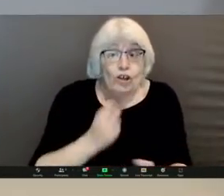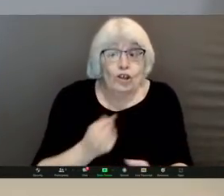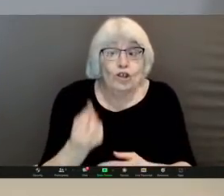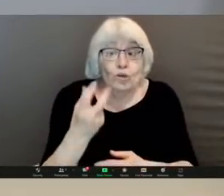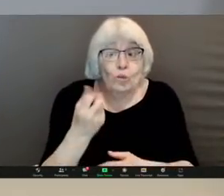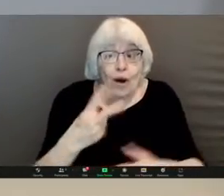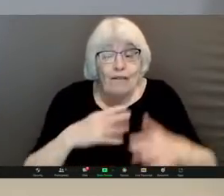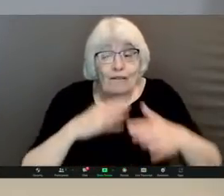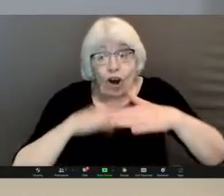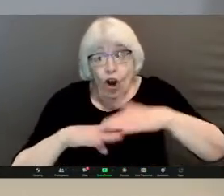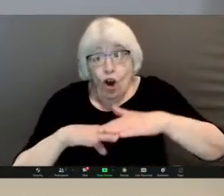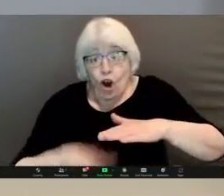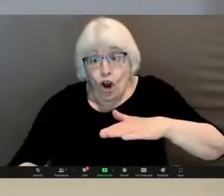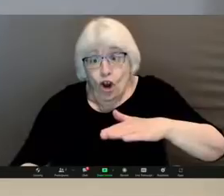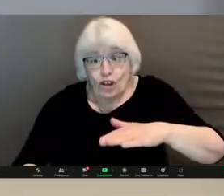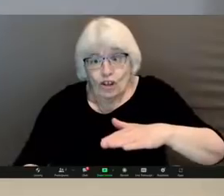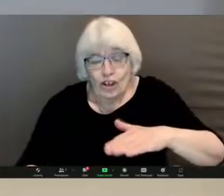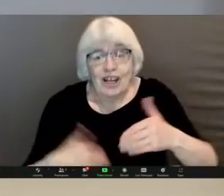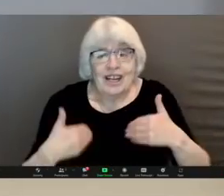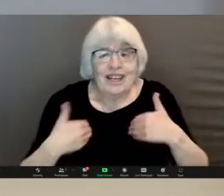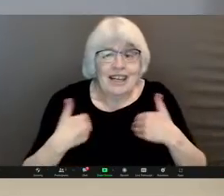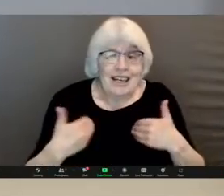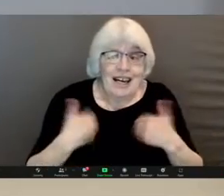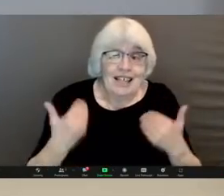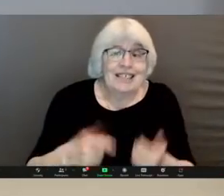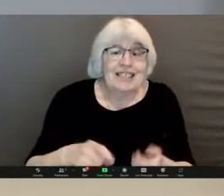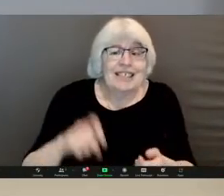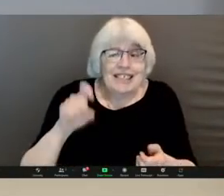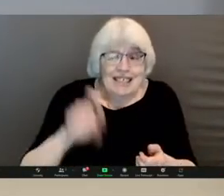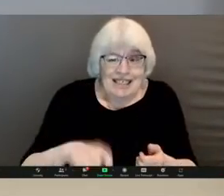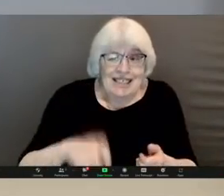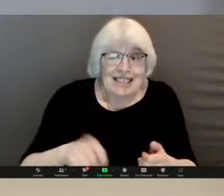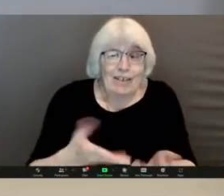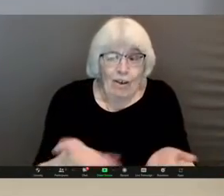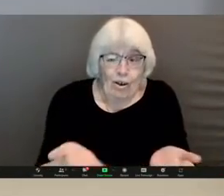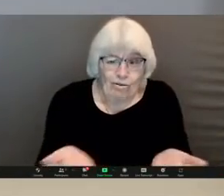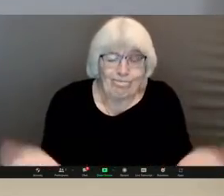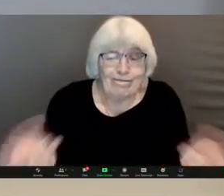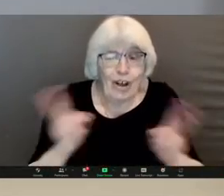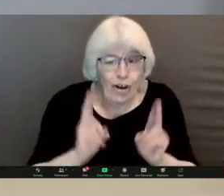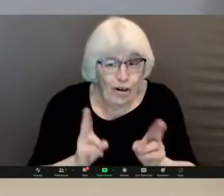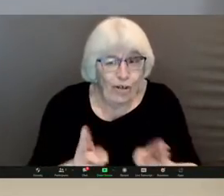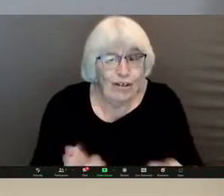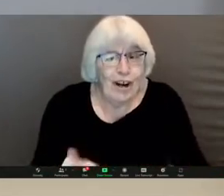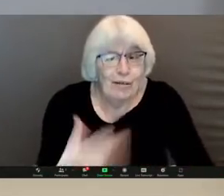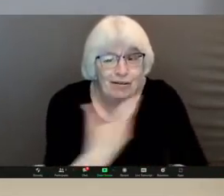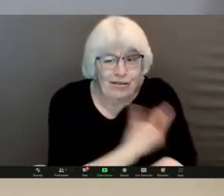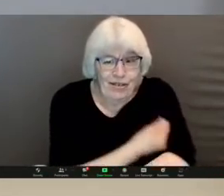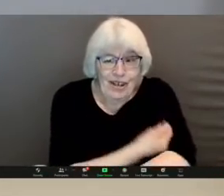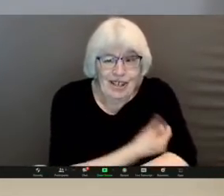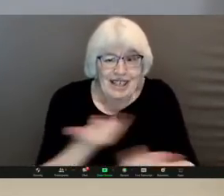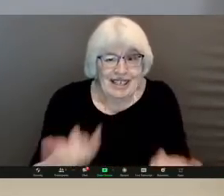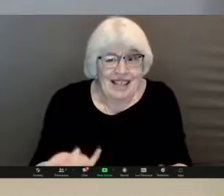over 43,000 people in PEI who are not fully vaccinated. That includes